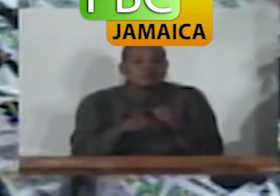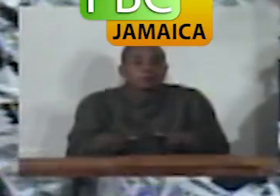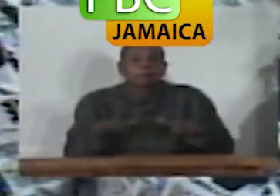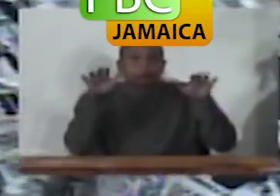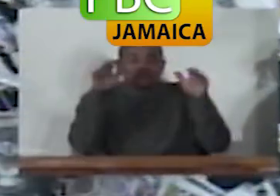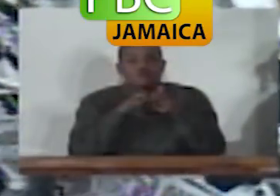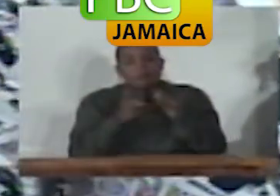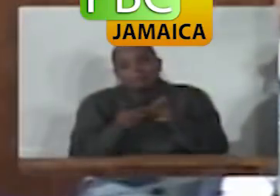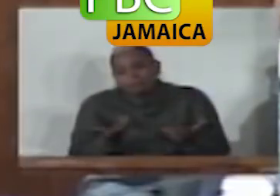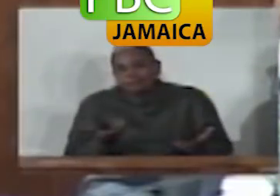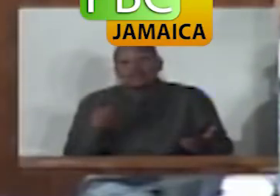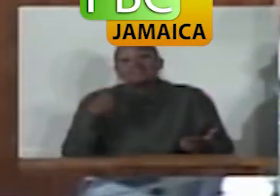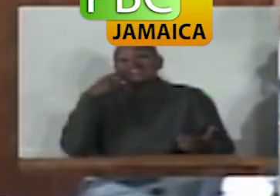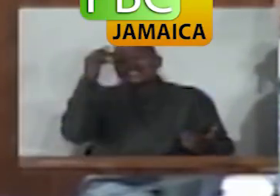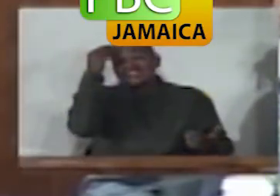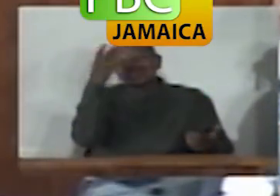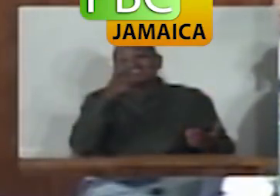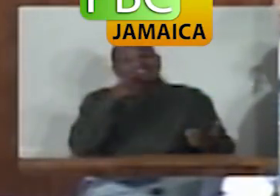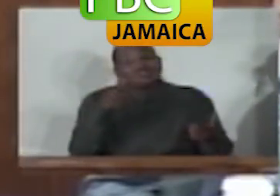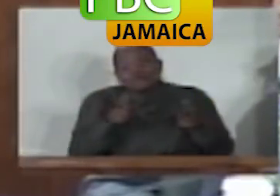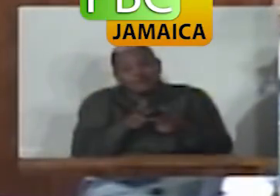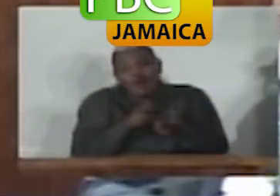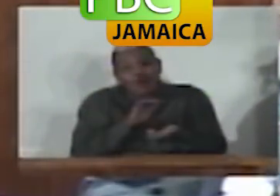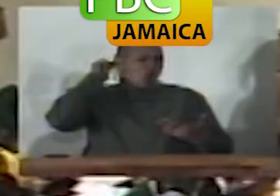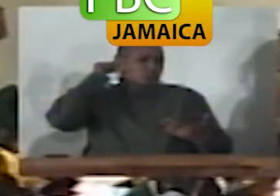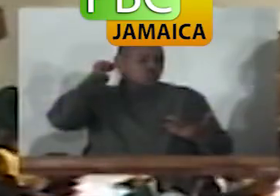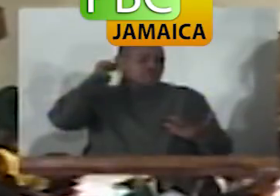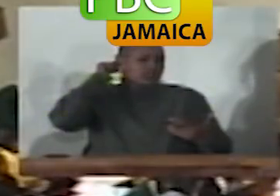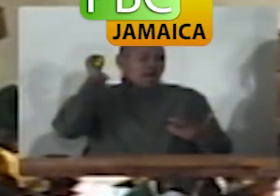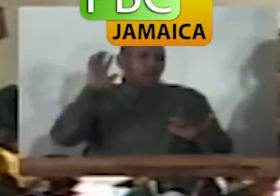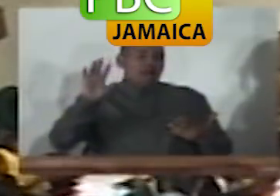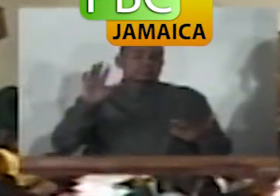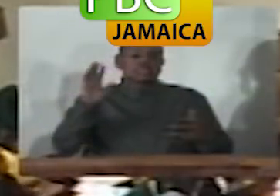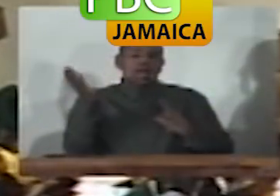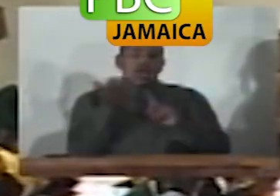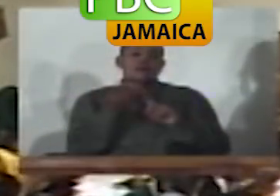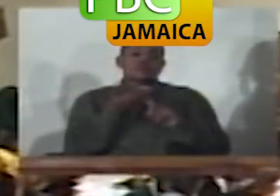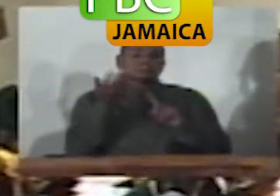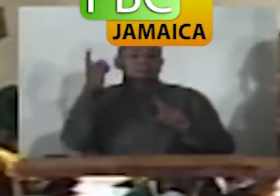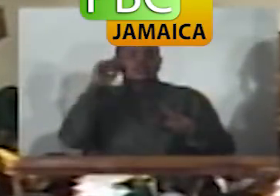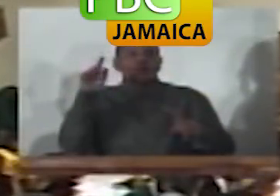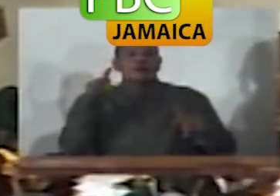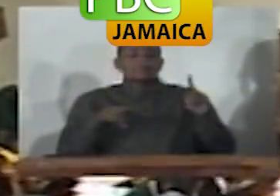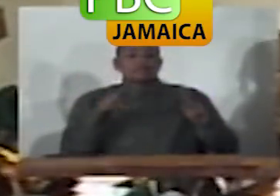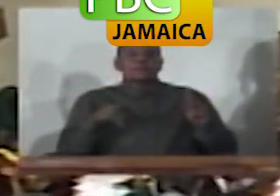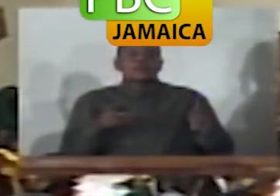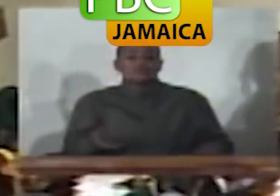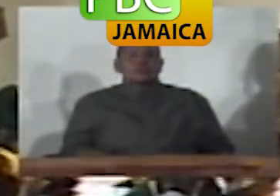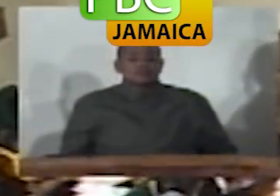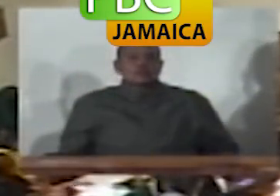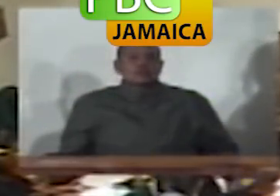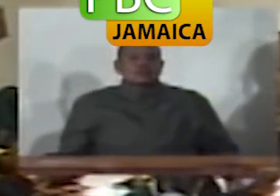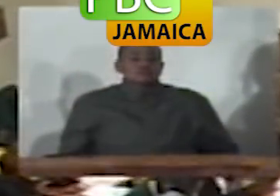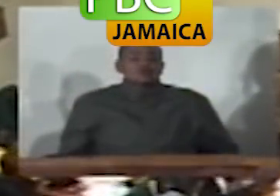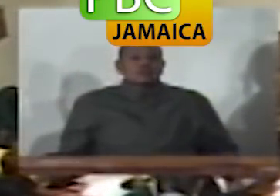And that is, as I've said, not a small undertaking. Last year in his budget presentation, Prime Minister Holness